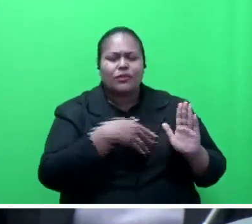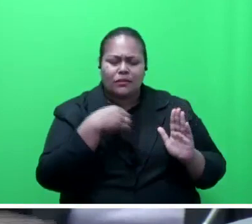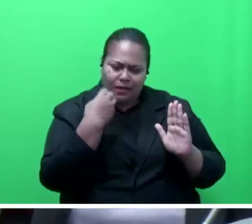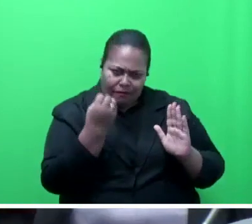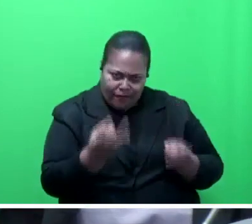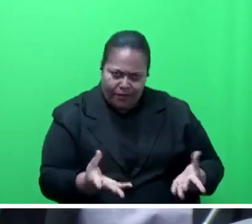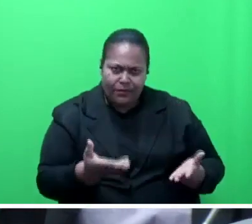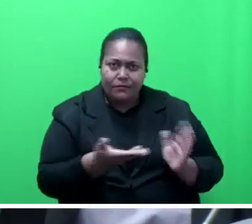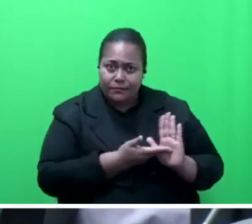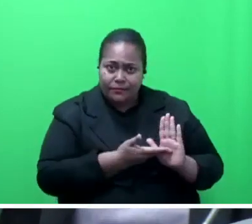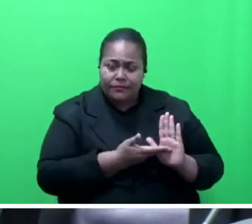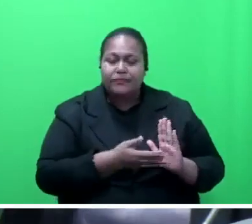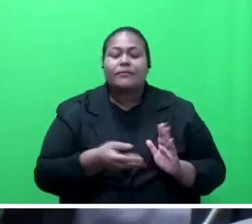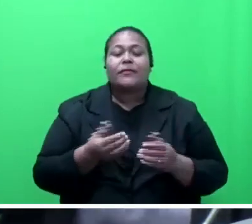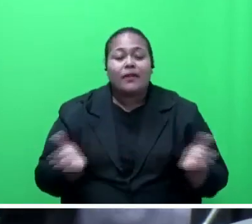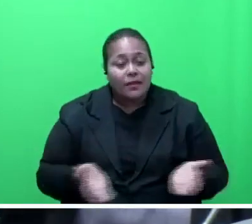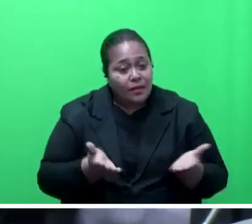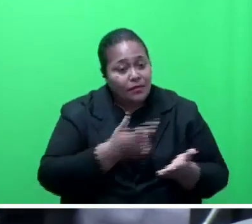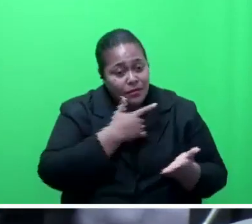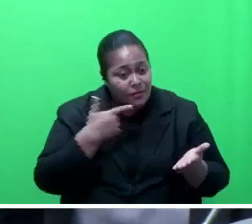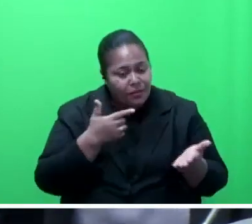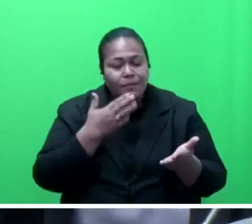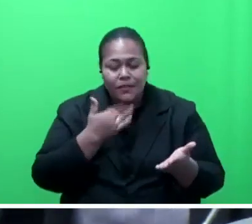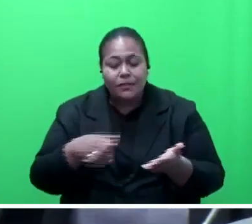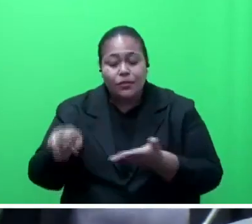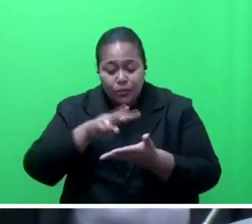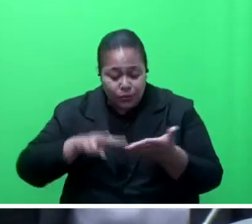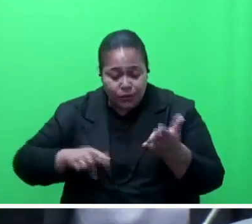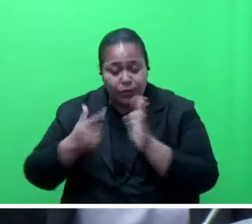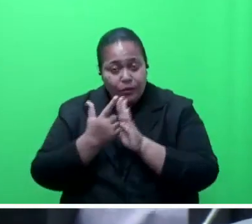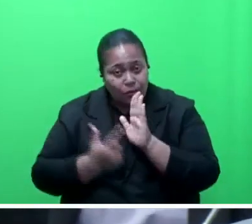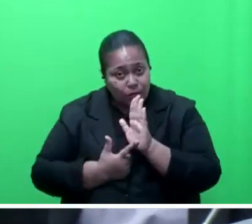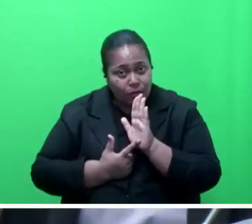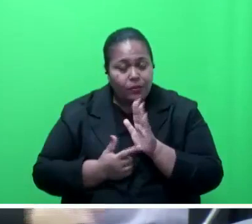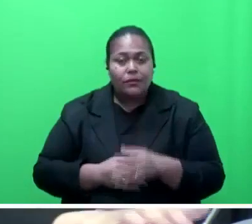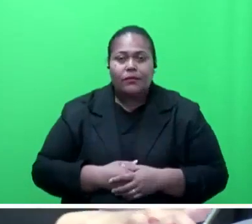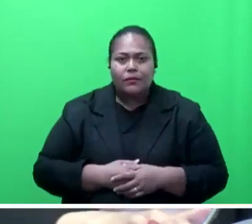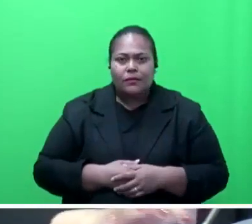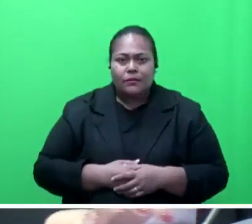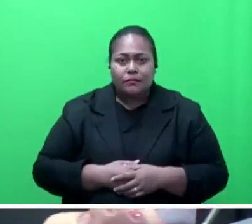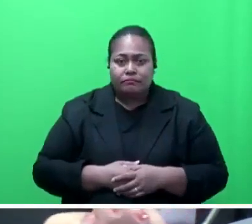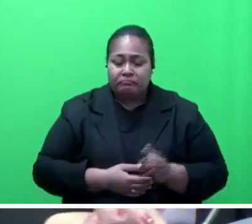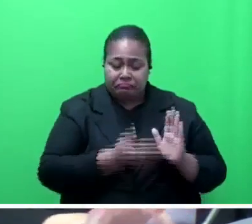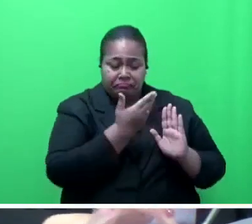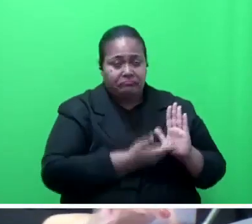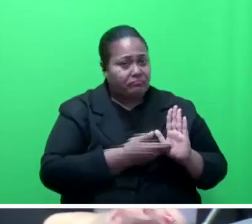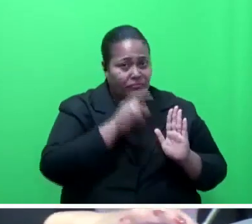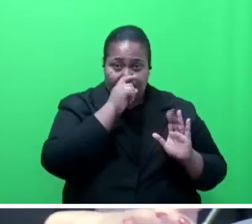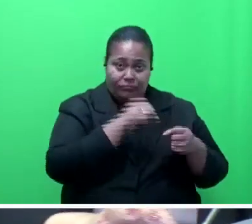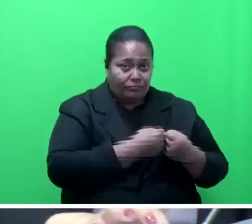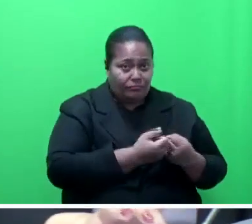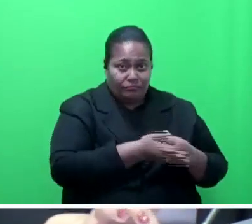honourable member to read the actual law itself, where these guidelines, of course, cannot be breached, but actually are adhered